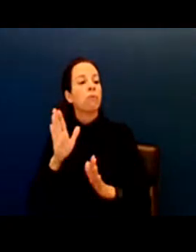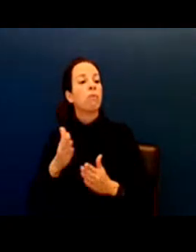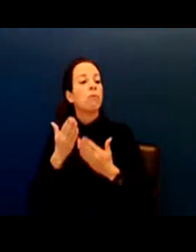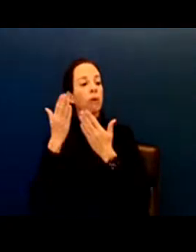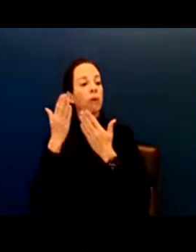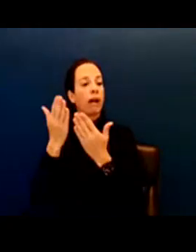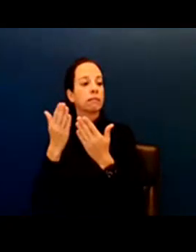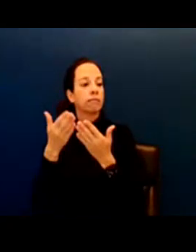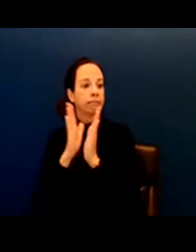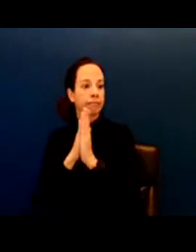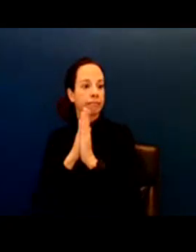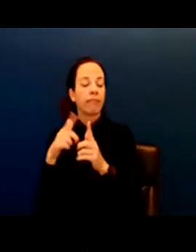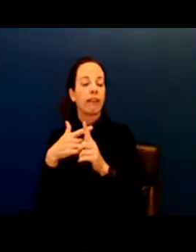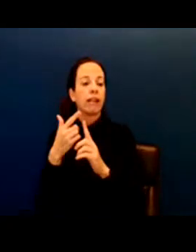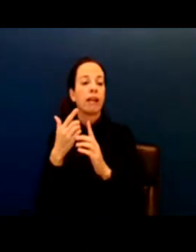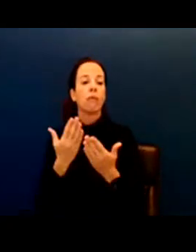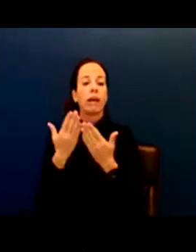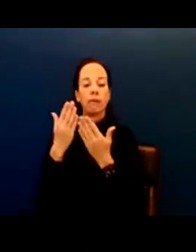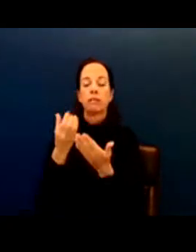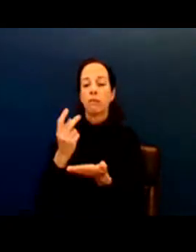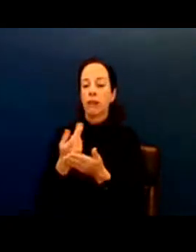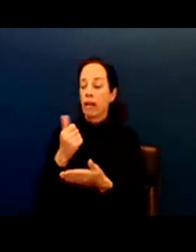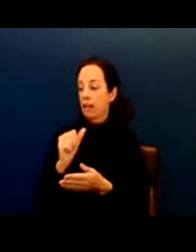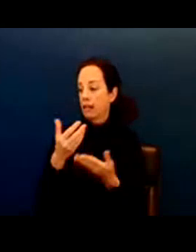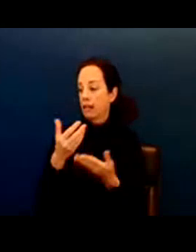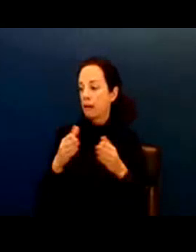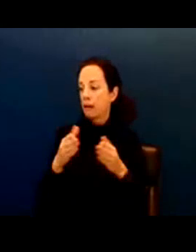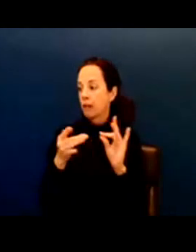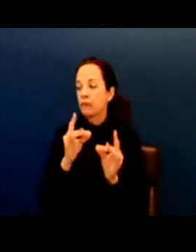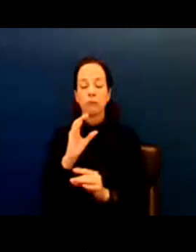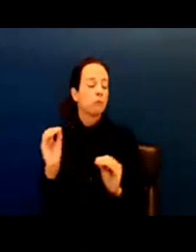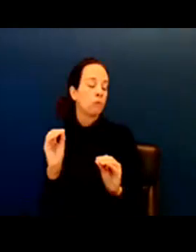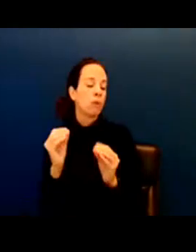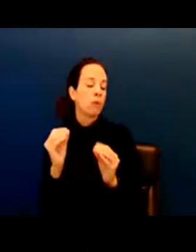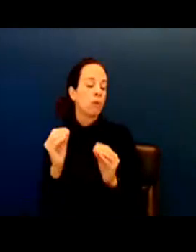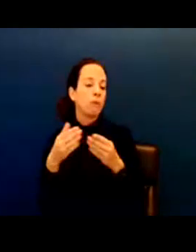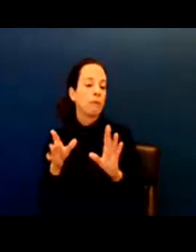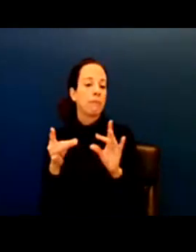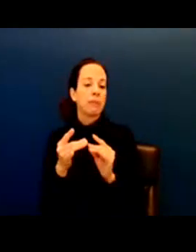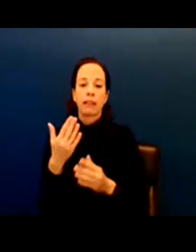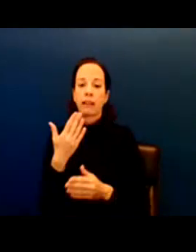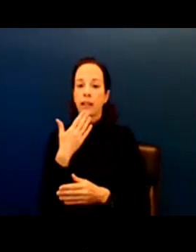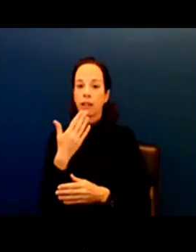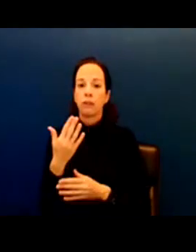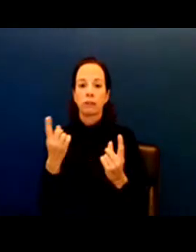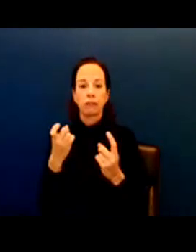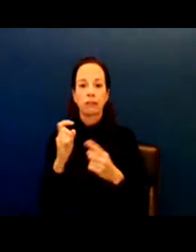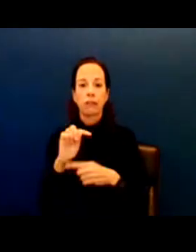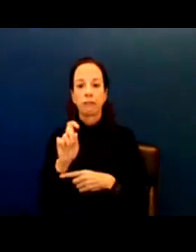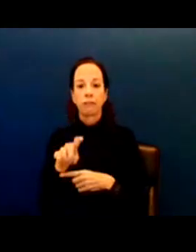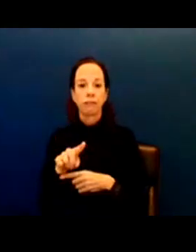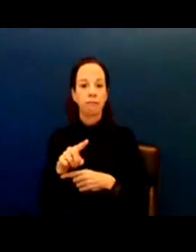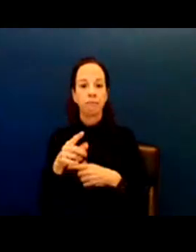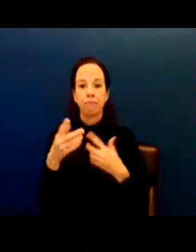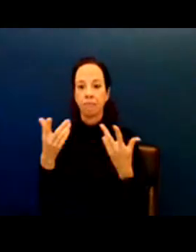Beverly. Is there any public comment? There is no public comment. Thank you. Thank you. Questions, comments, or a motion from the dais?